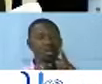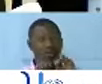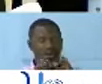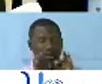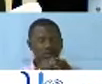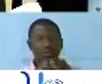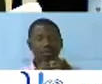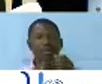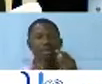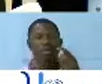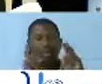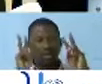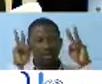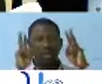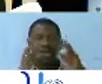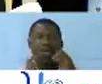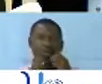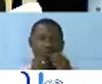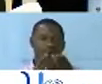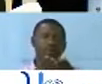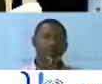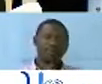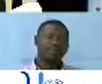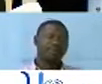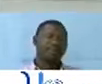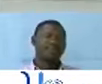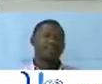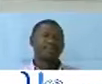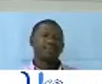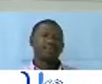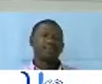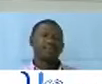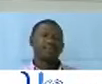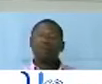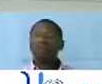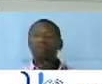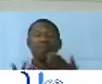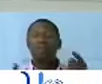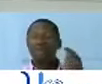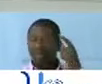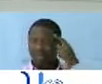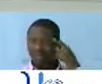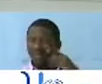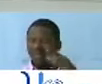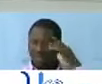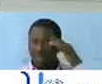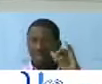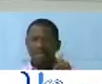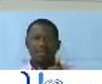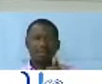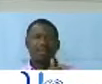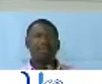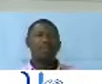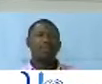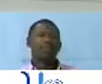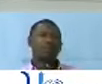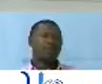xamne ni feñon na ci. Unfortunately, many bought it. Ñu bari nak daldi won nañ ci and. So he became